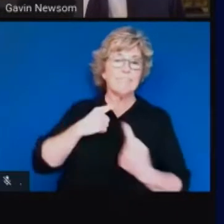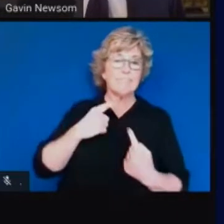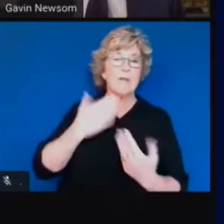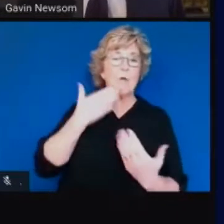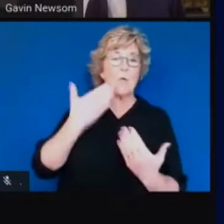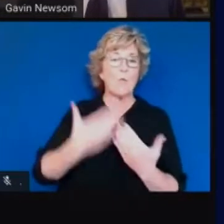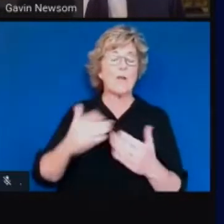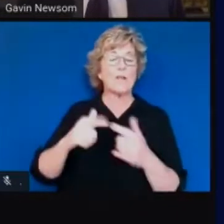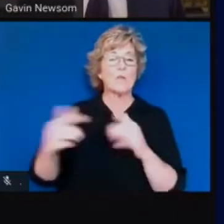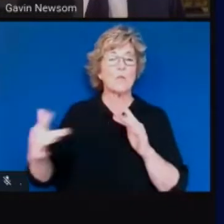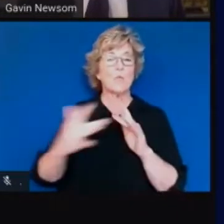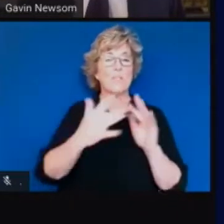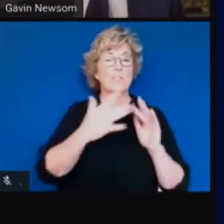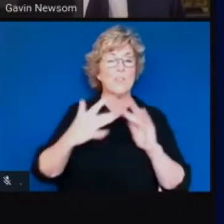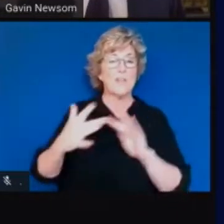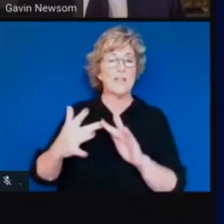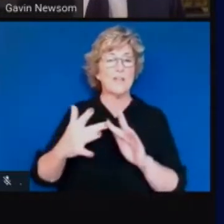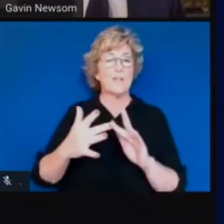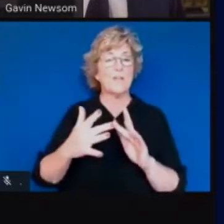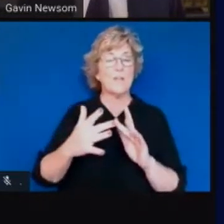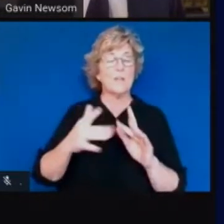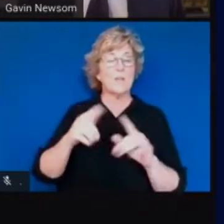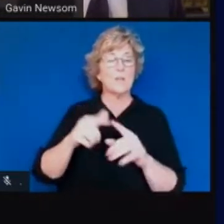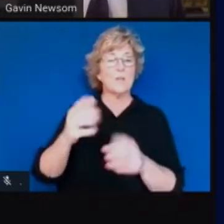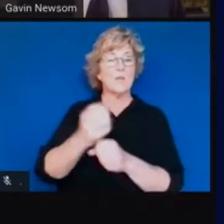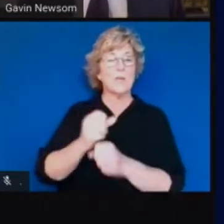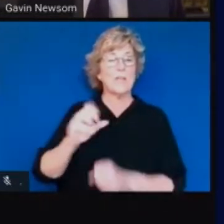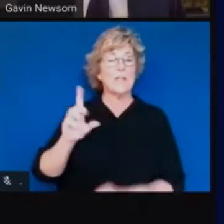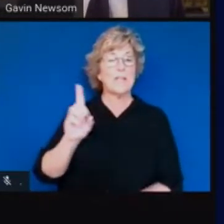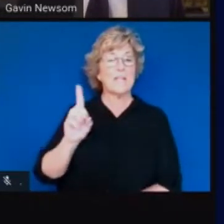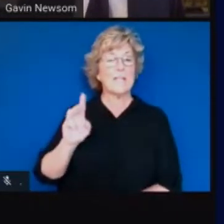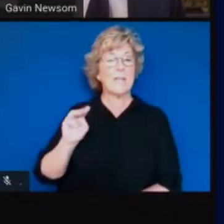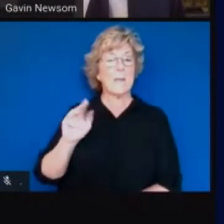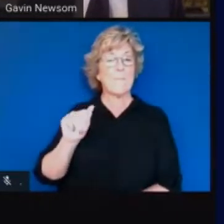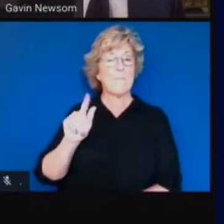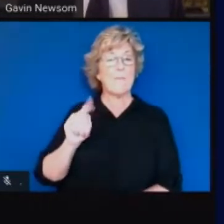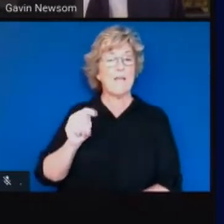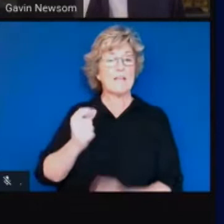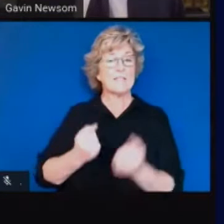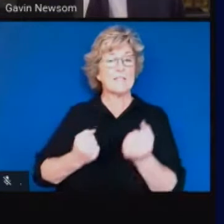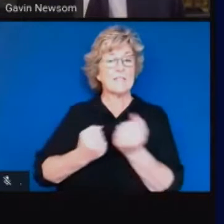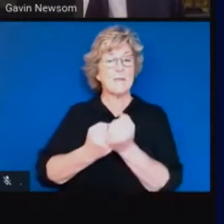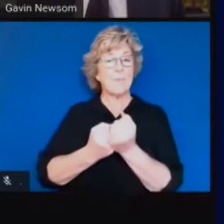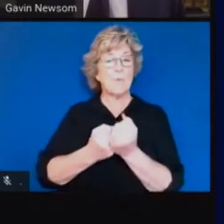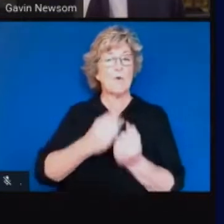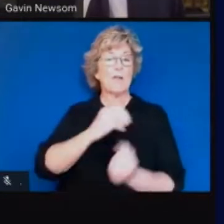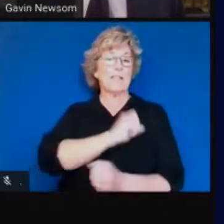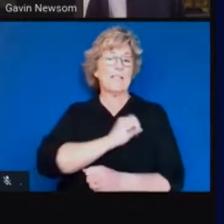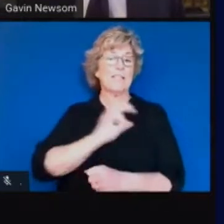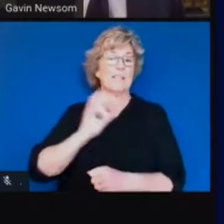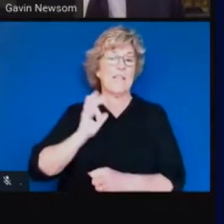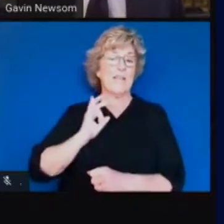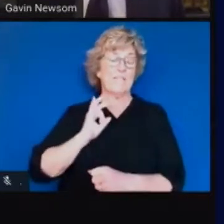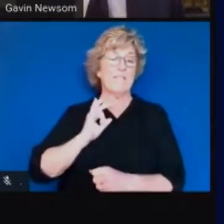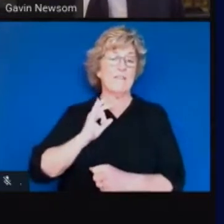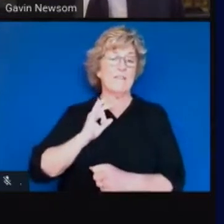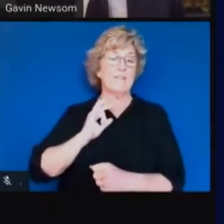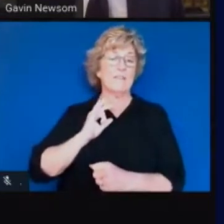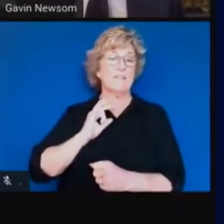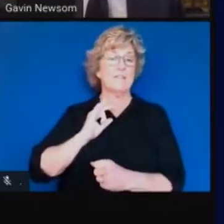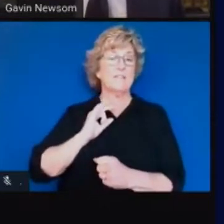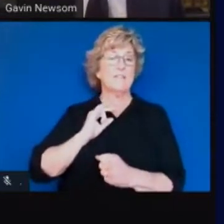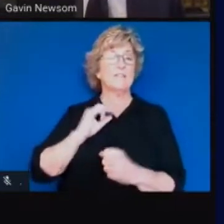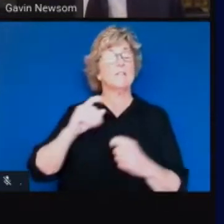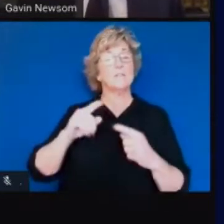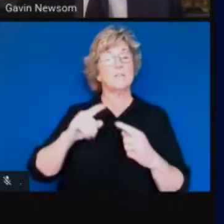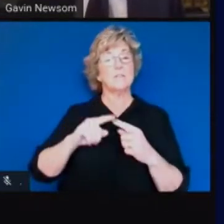for reaching out to get those DMAT support, or rather get that DMAT staffing and support extended